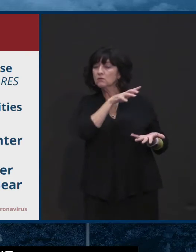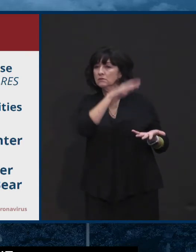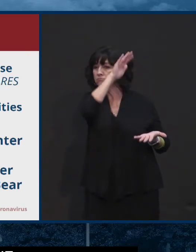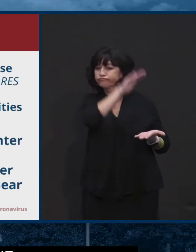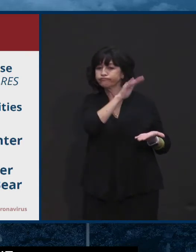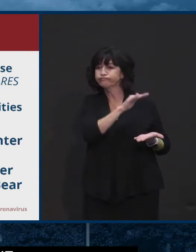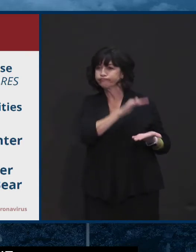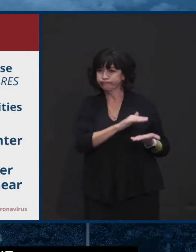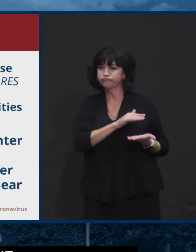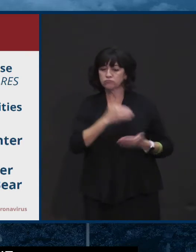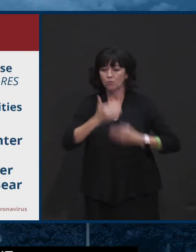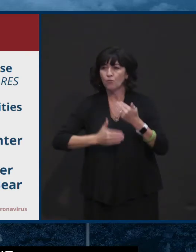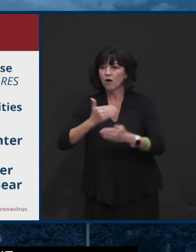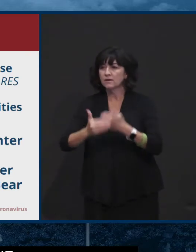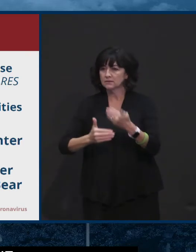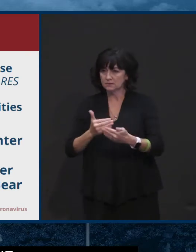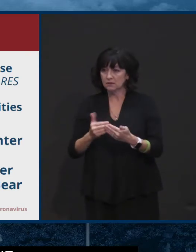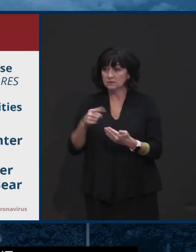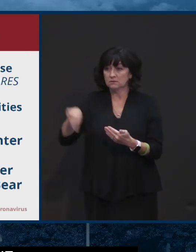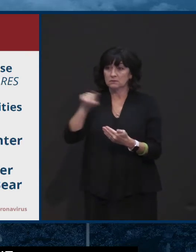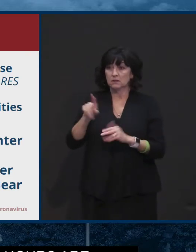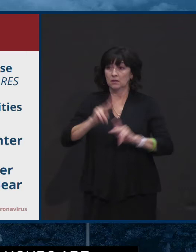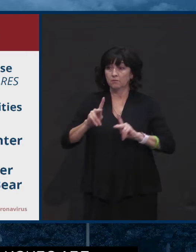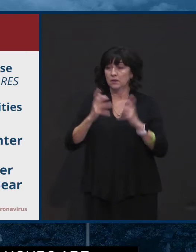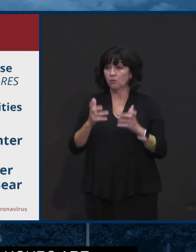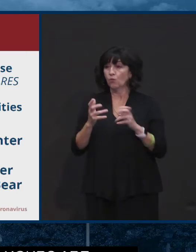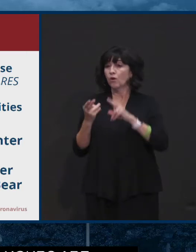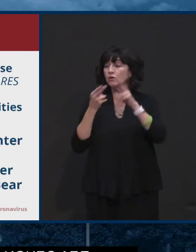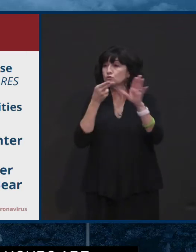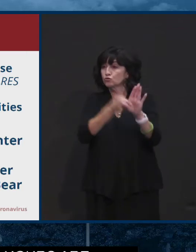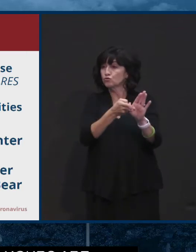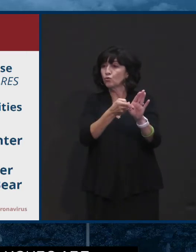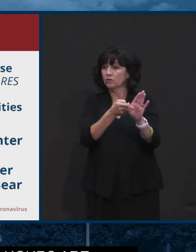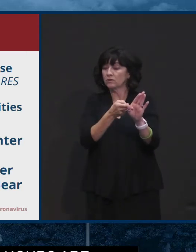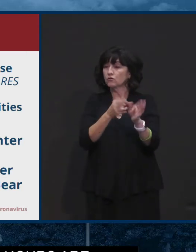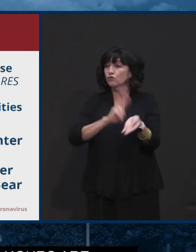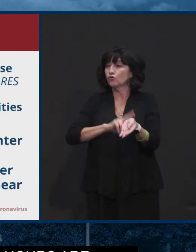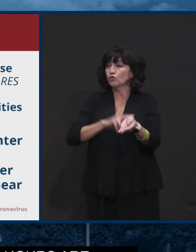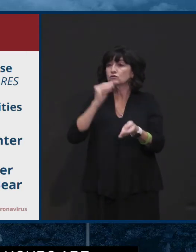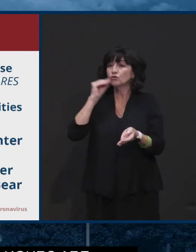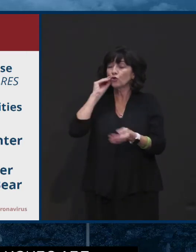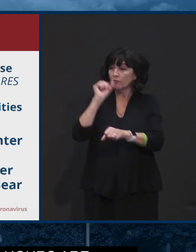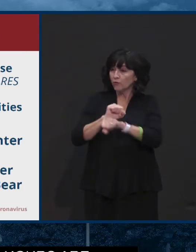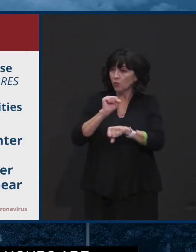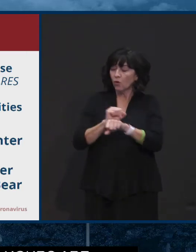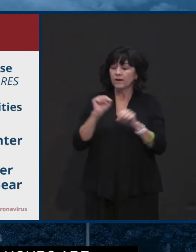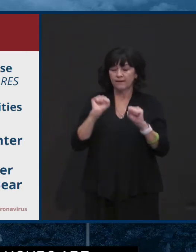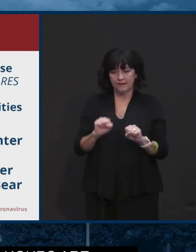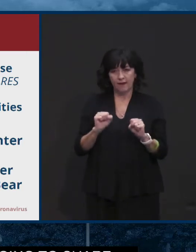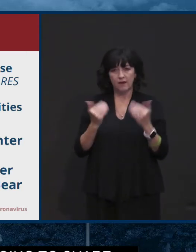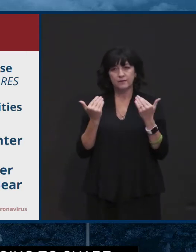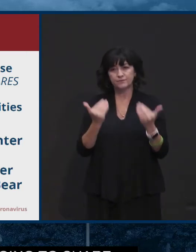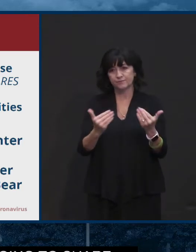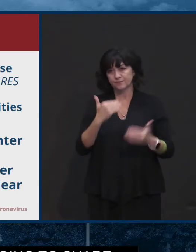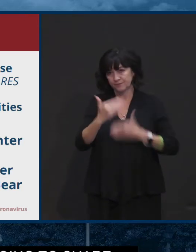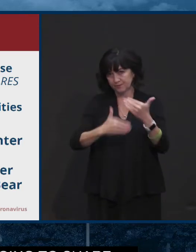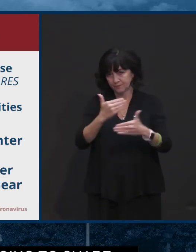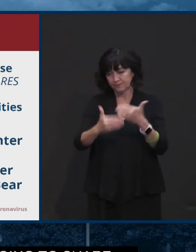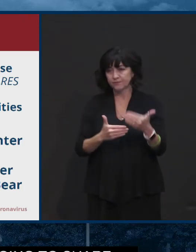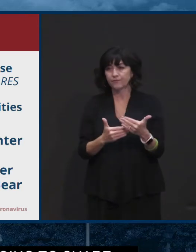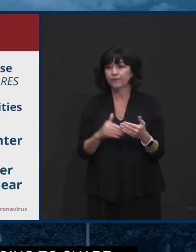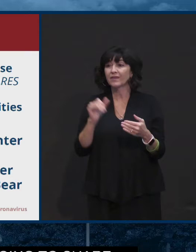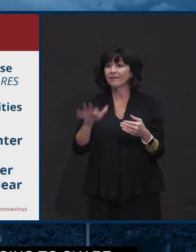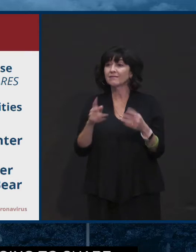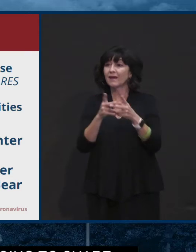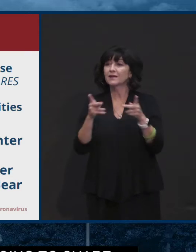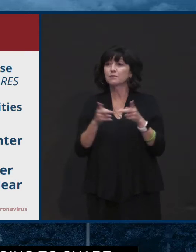and healthcare facility partners, but they will be at each of the 3 sites, the Thurman Adams State Service Center in Georgetown, as well as the